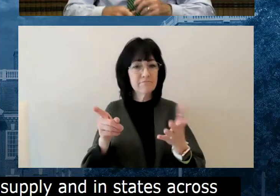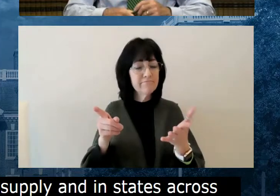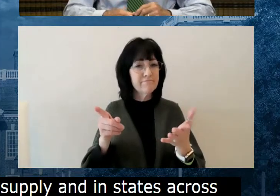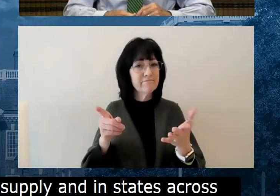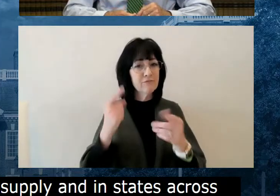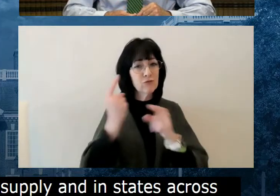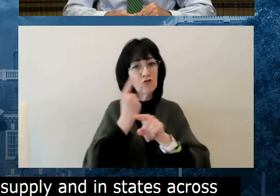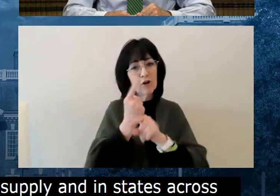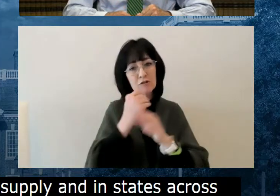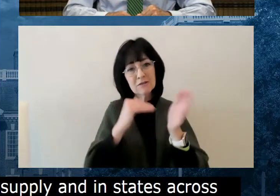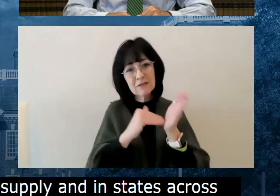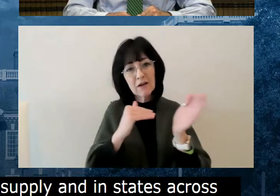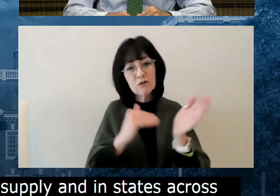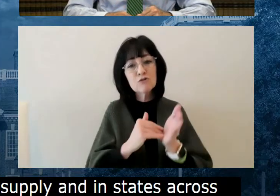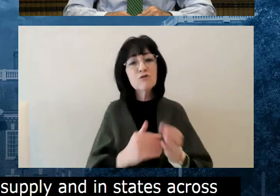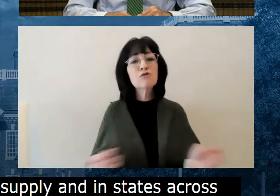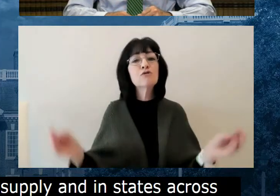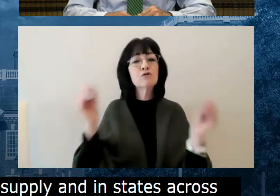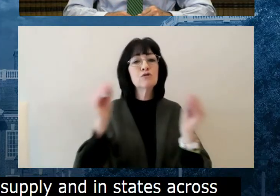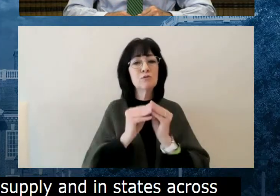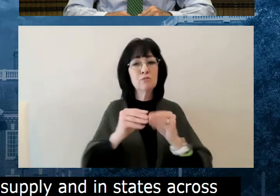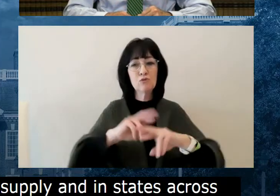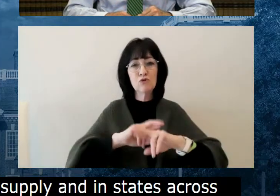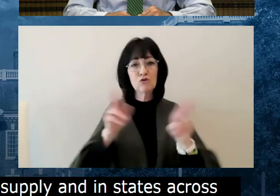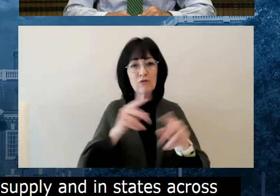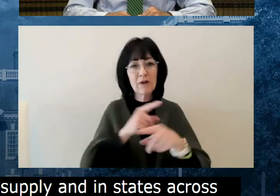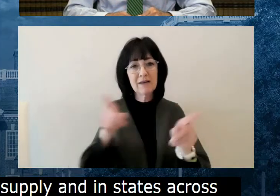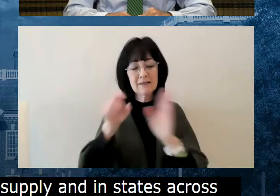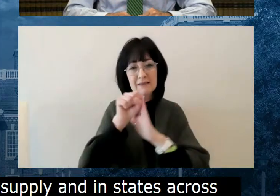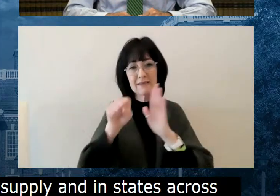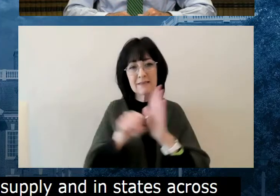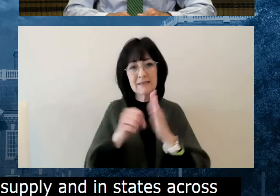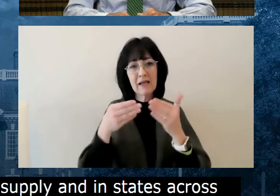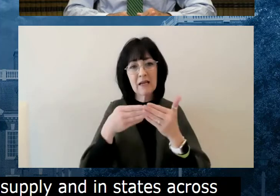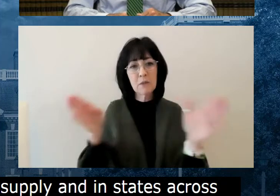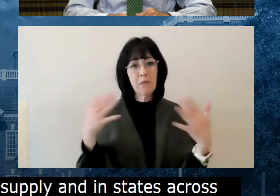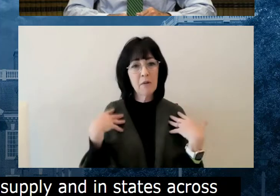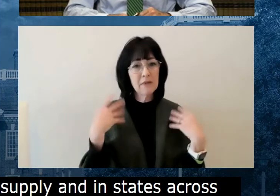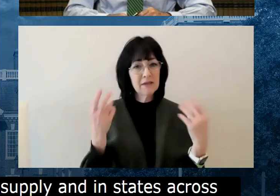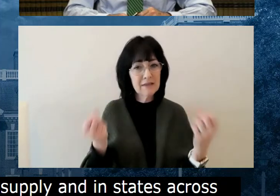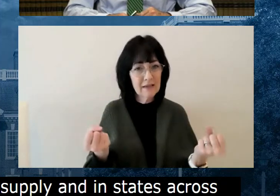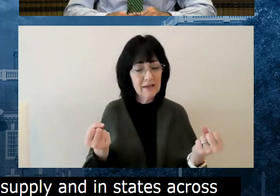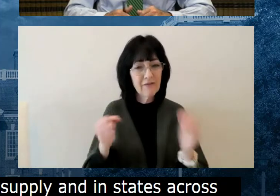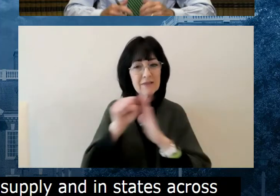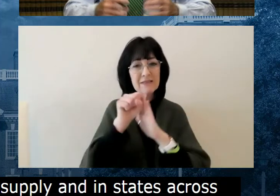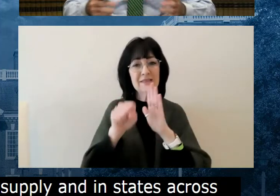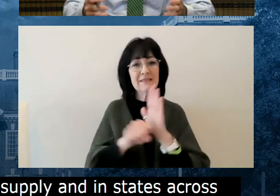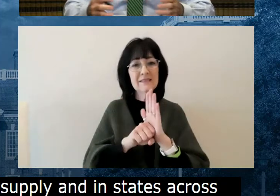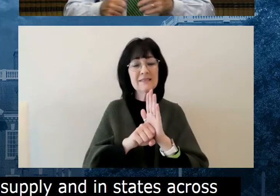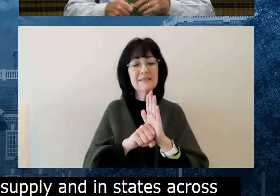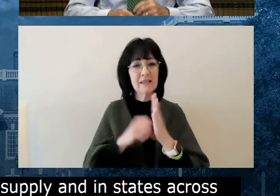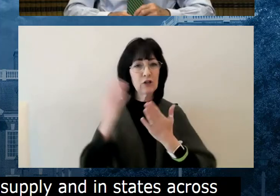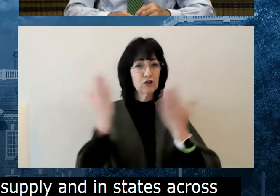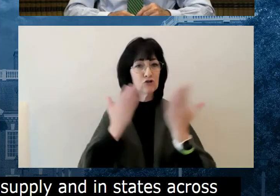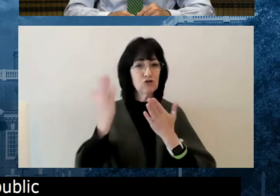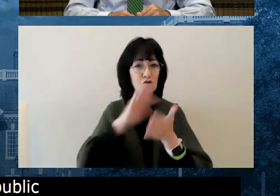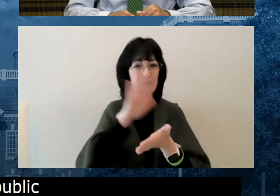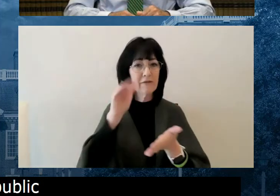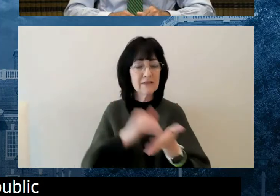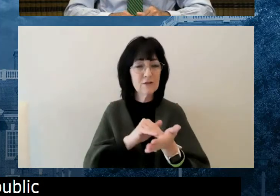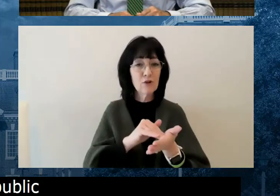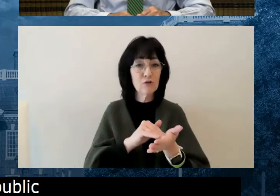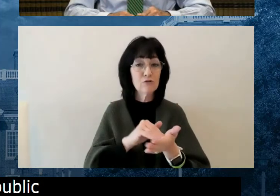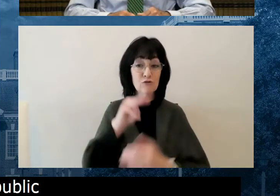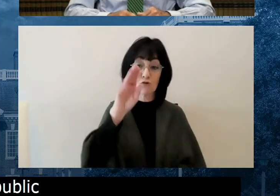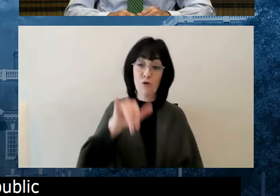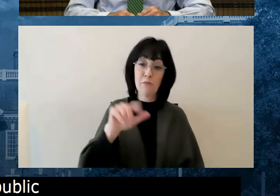more supply available at state public health clinics, state service centers. And so effective May 1st, we're